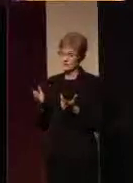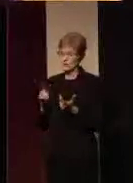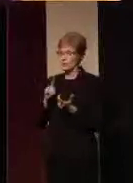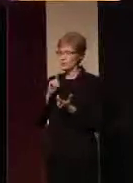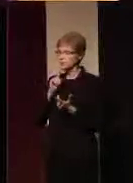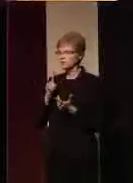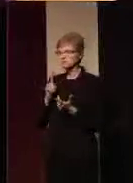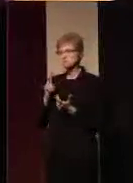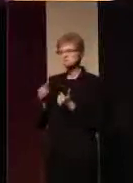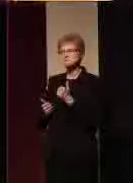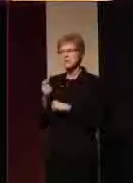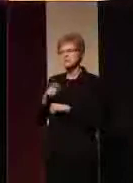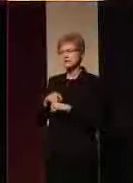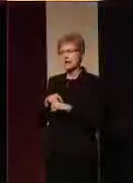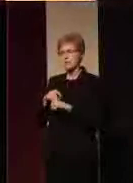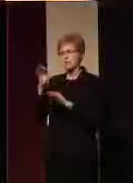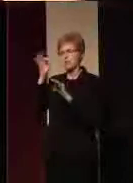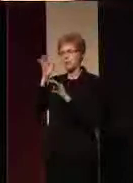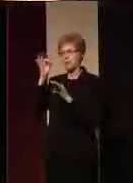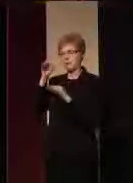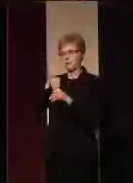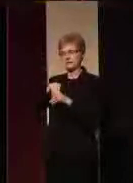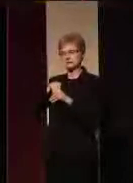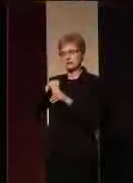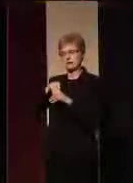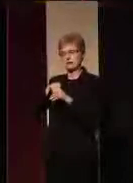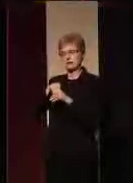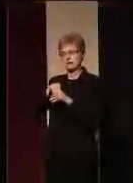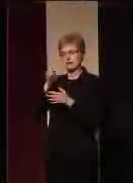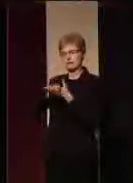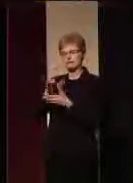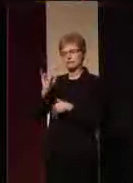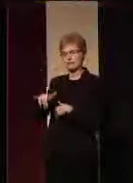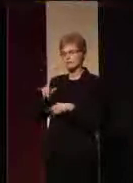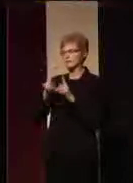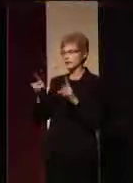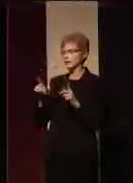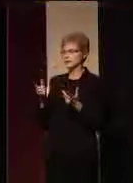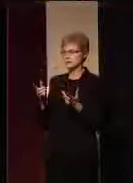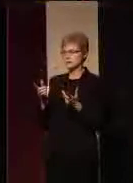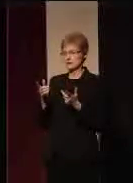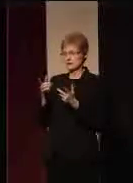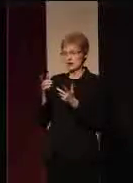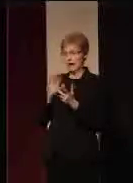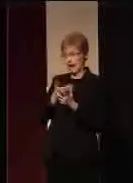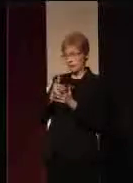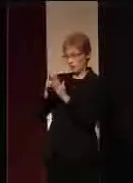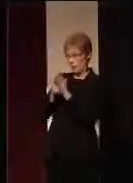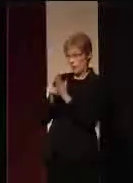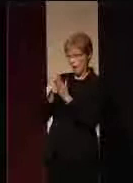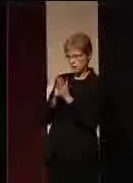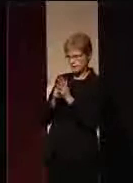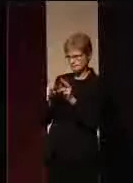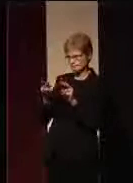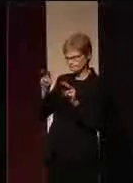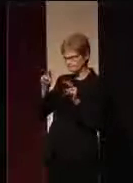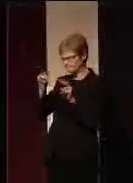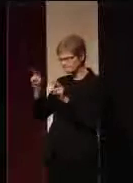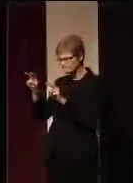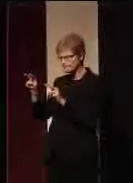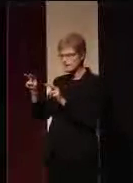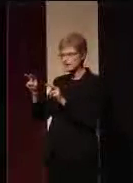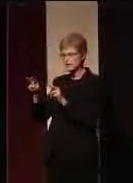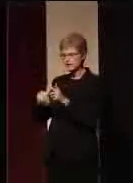completely unaware of how it plays out. But when you look at the capacity of the structure of laws in this country, of the